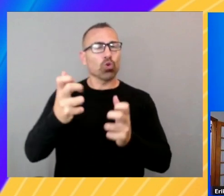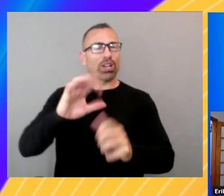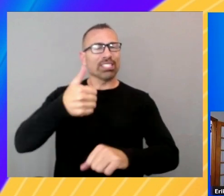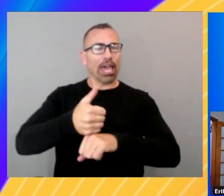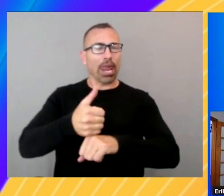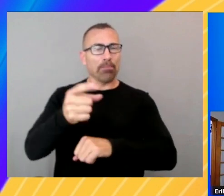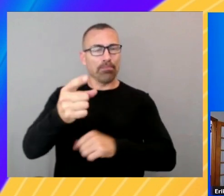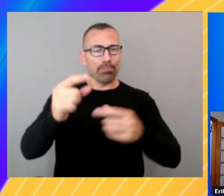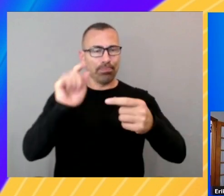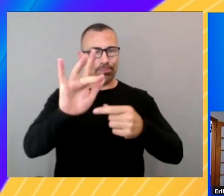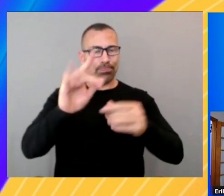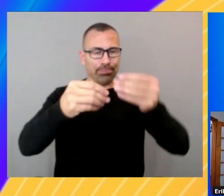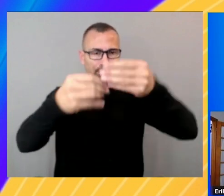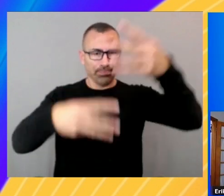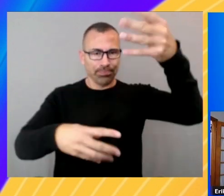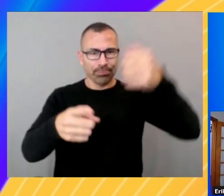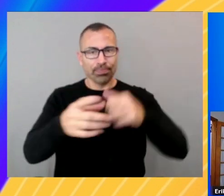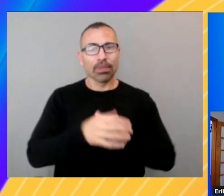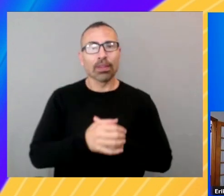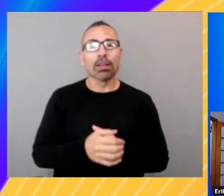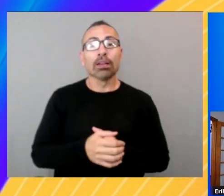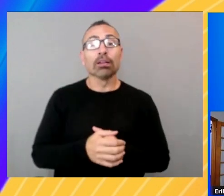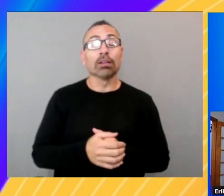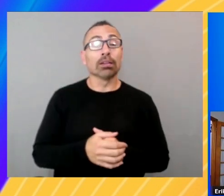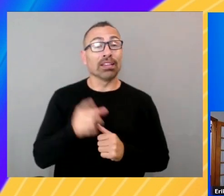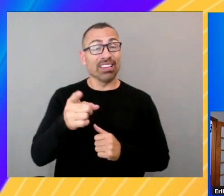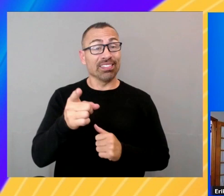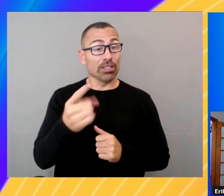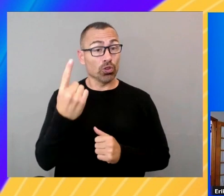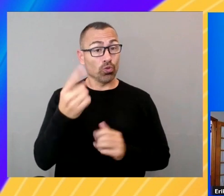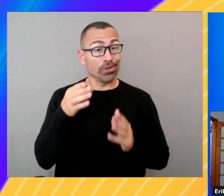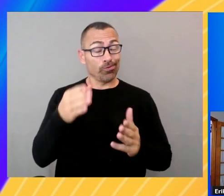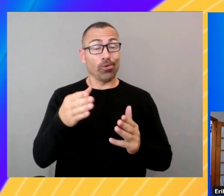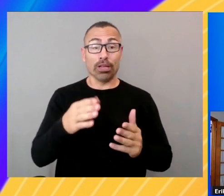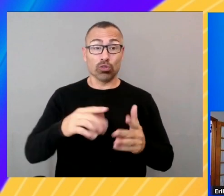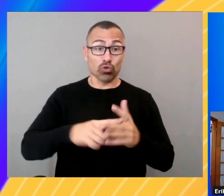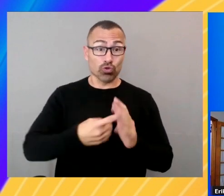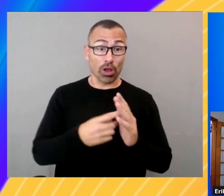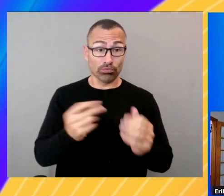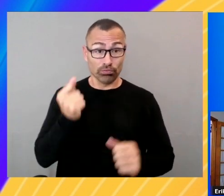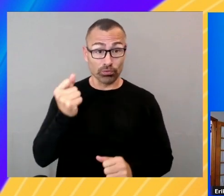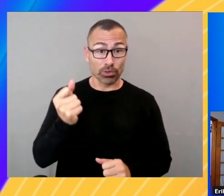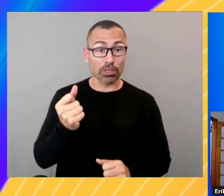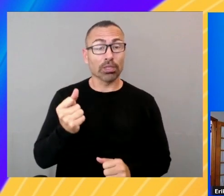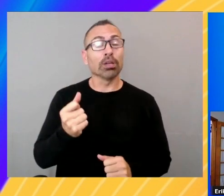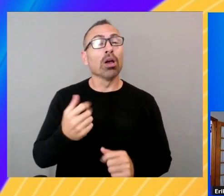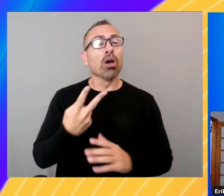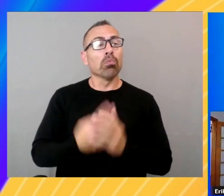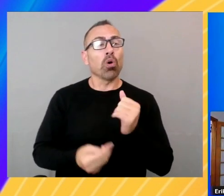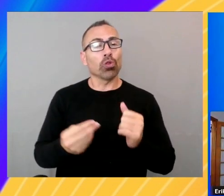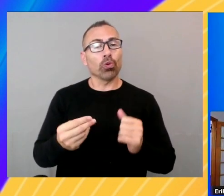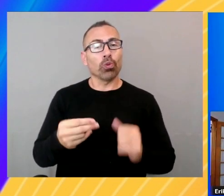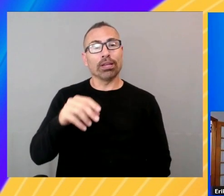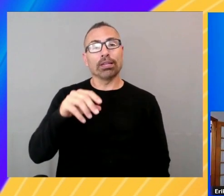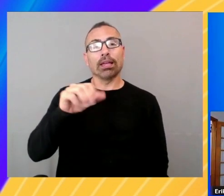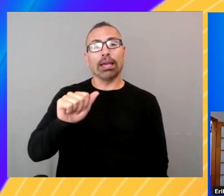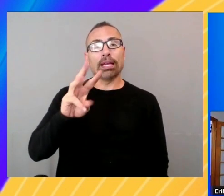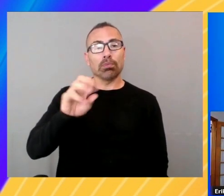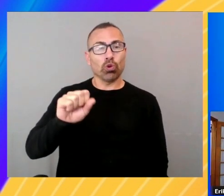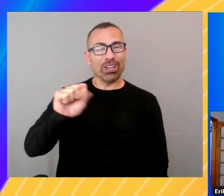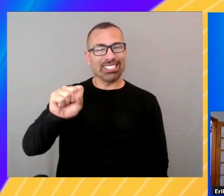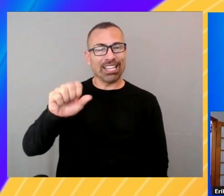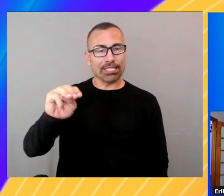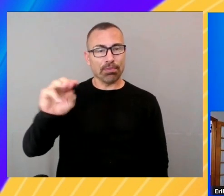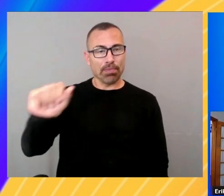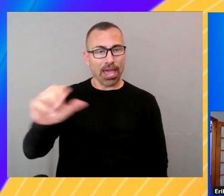So quick setup, as the name suggests, is a way to get started quickly, both with AWS Systems Manager as well as a variety of other AWS